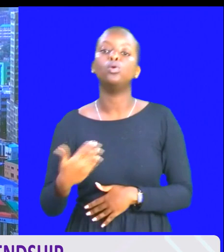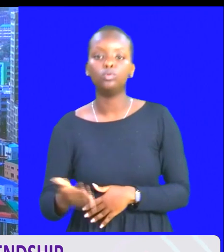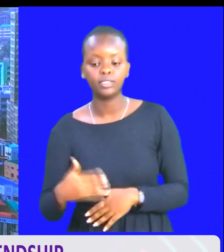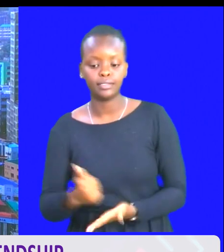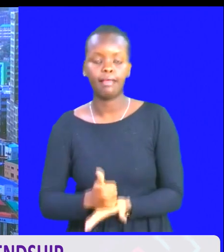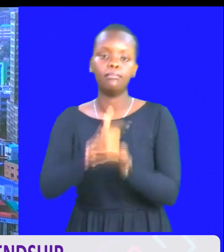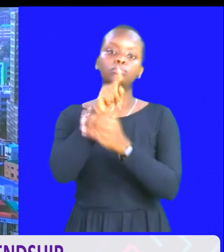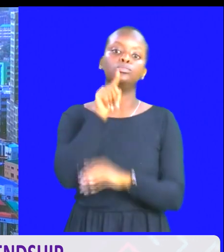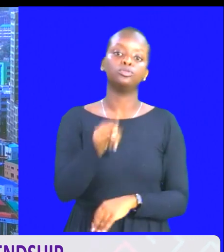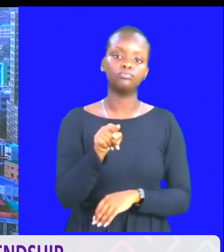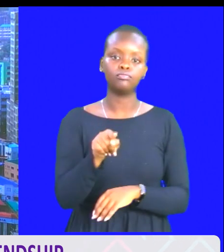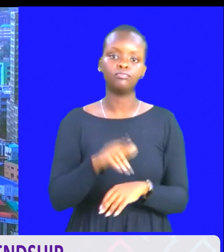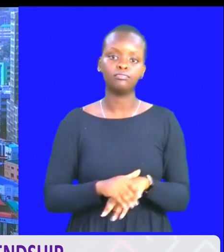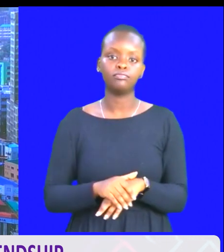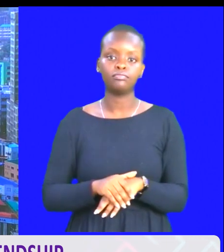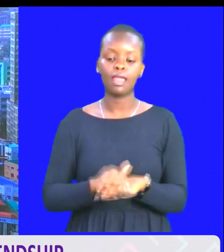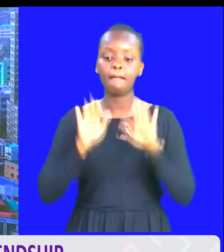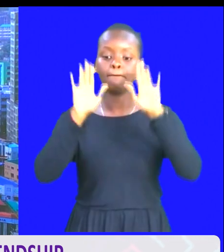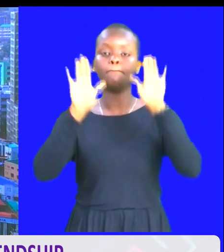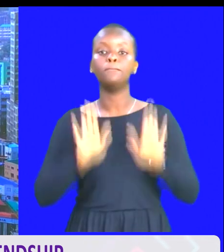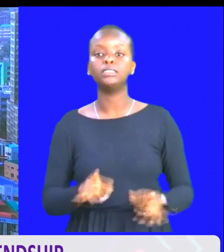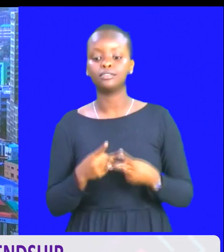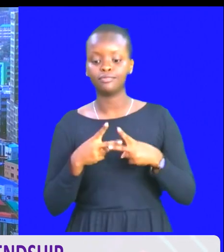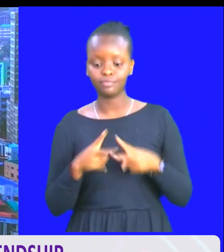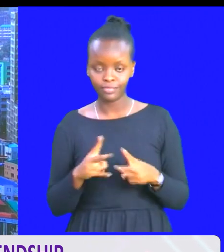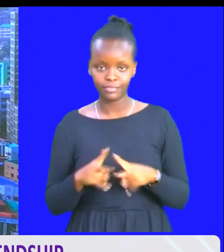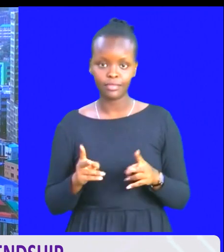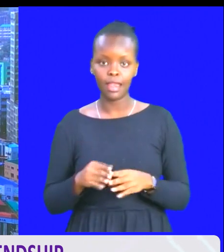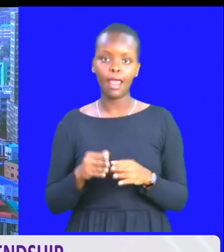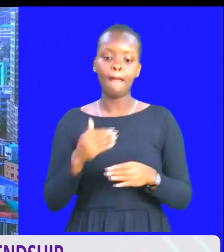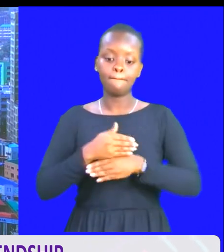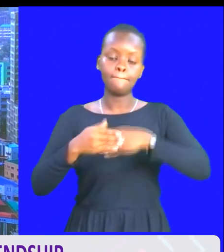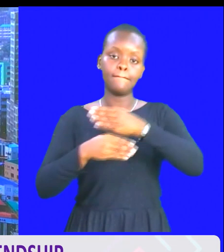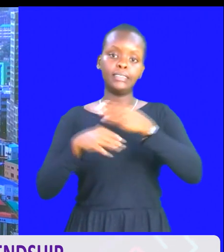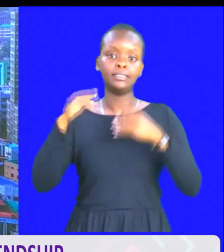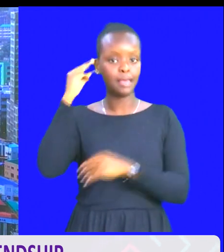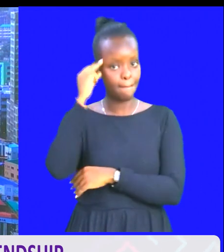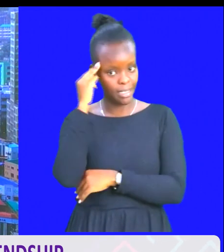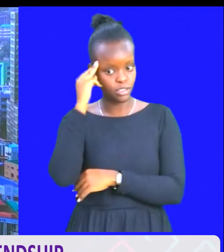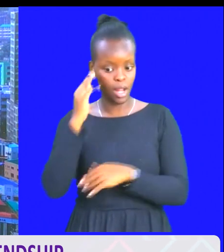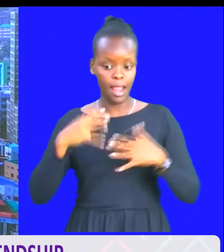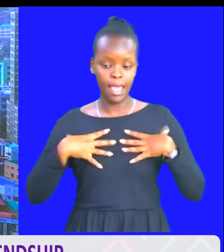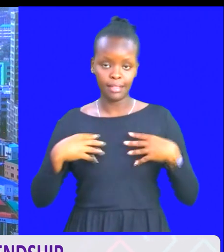manzi anakuambia niaje and it's important because it builds that you know mental health overall happiness because the human